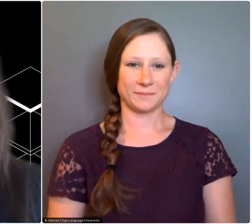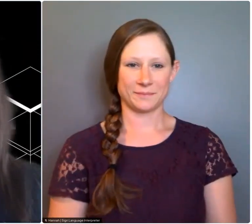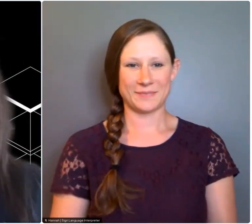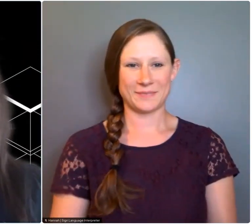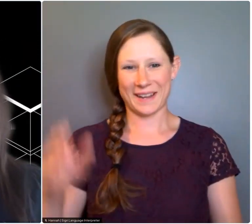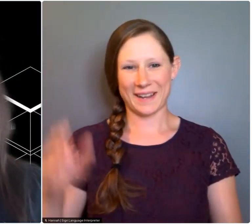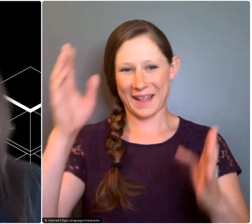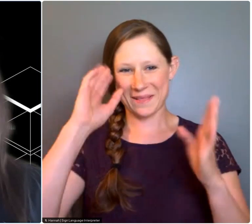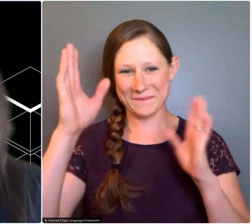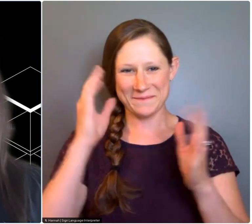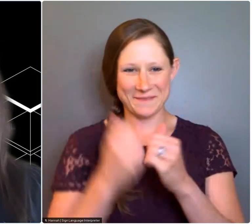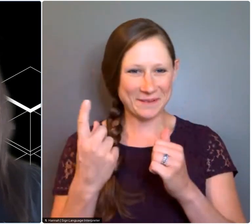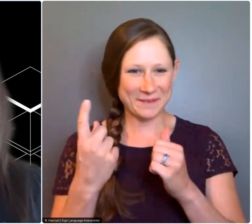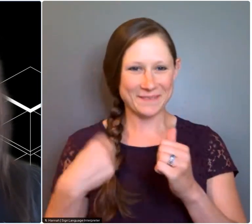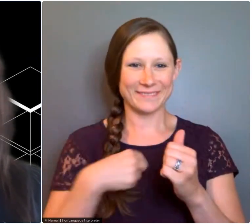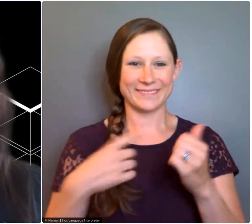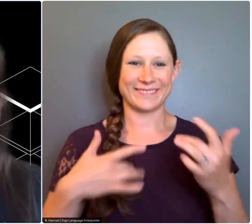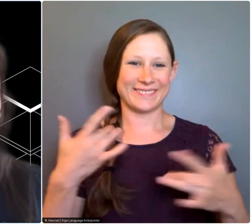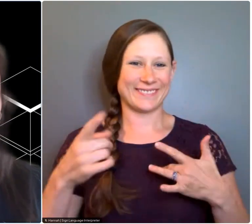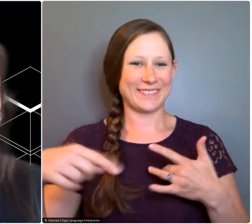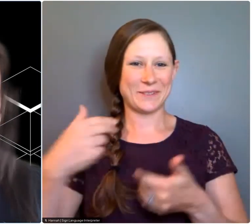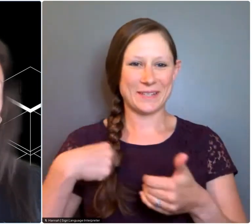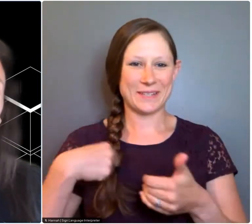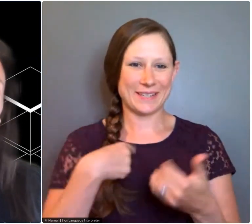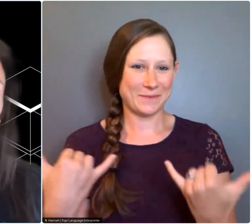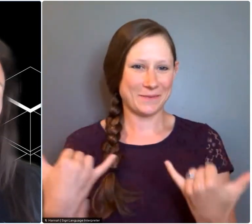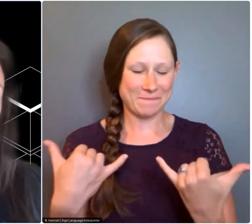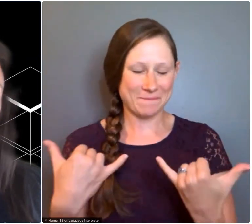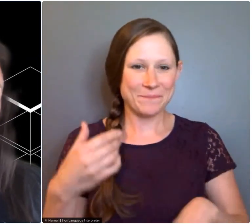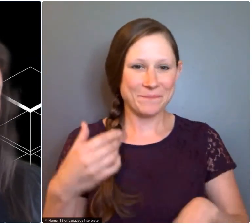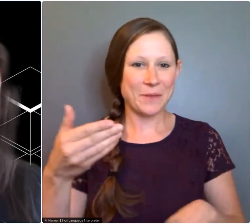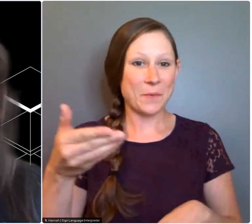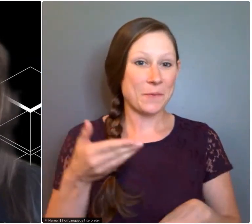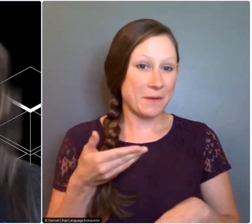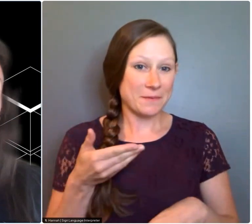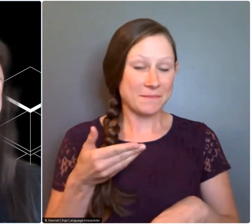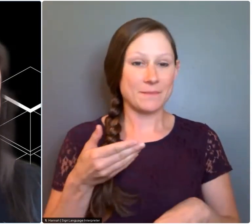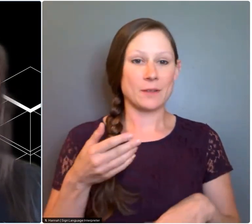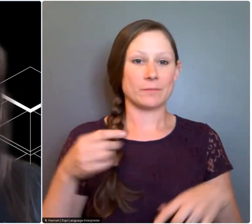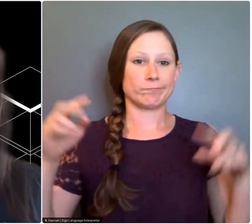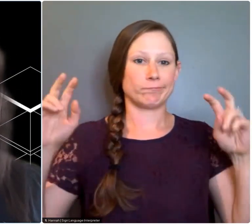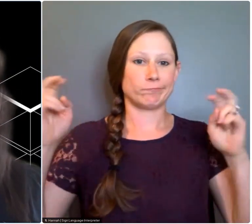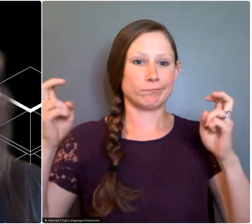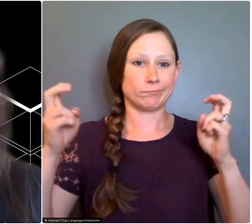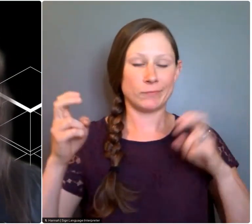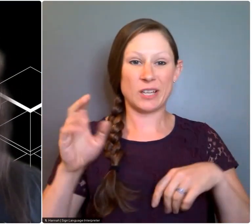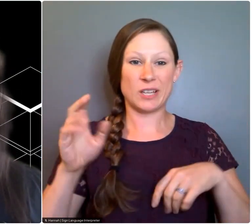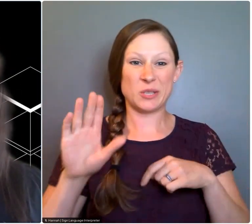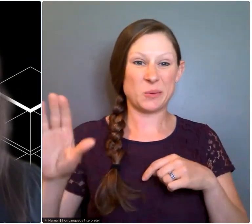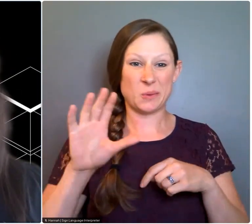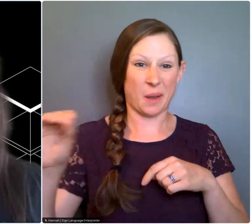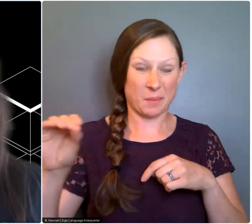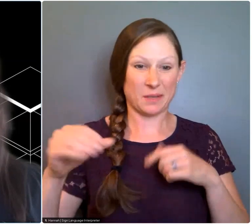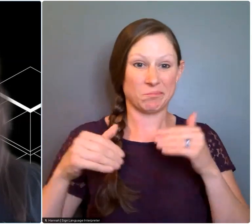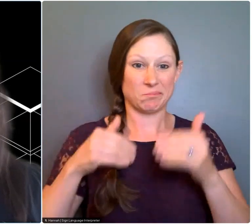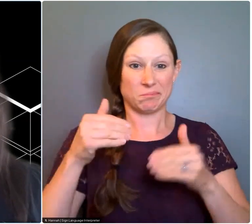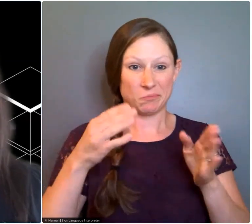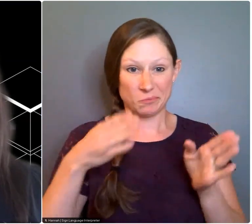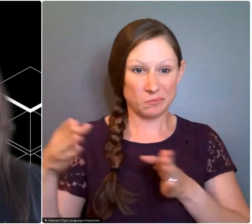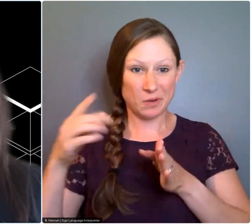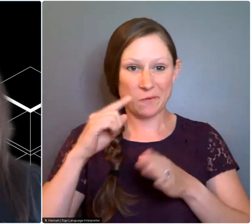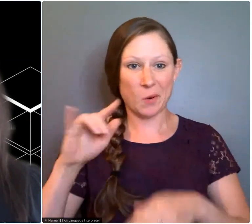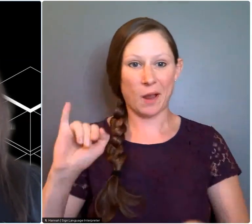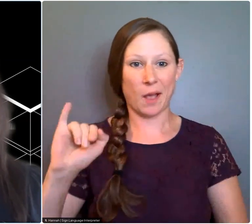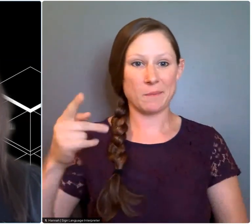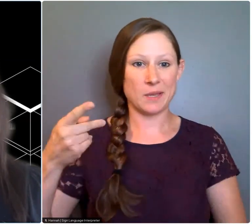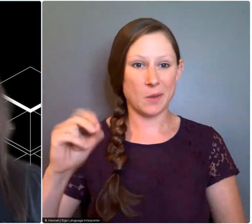Hi, everyone. We're so excited to have you here today. Welcome to getting your company ready for an IPO,